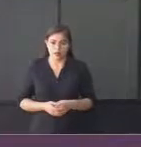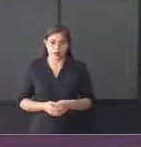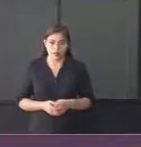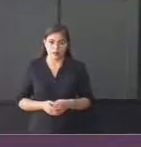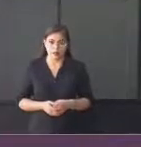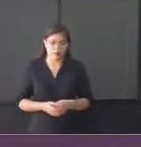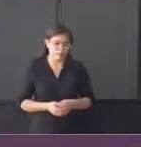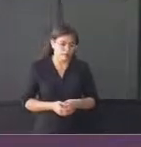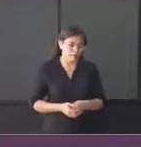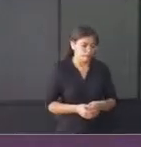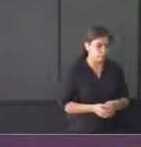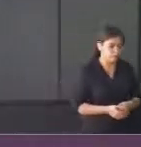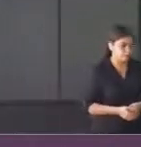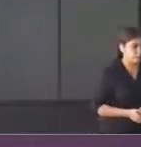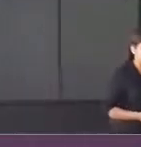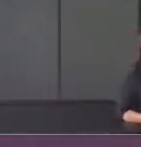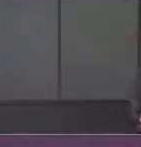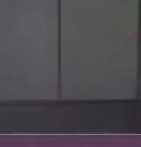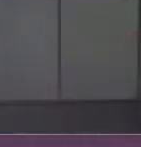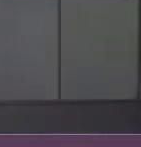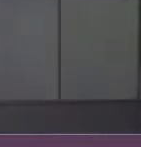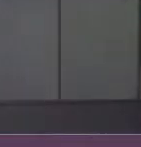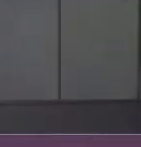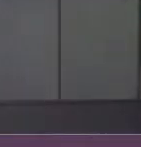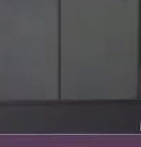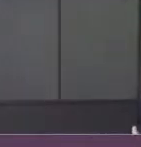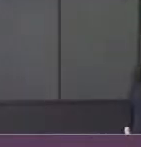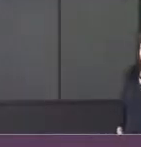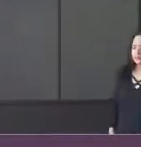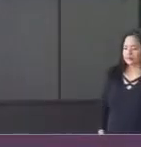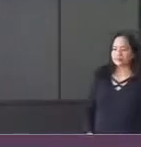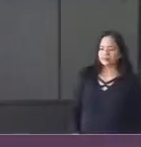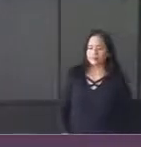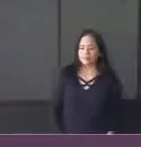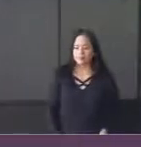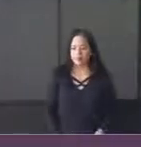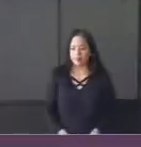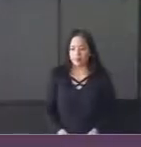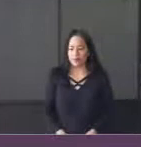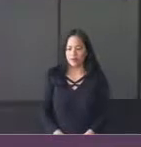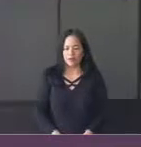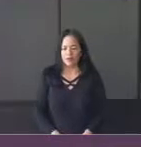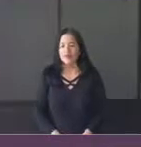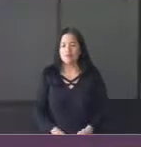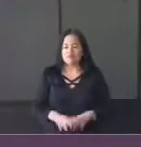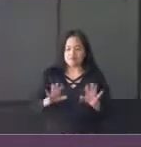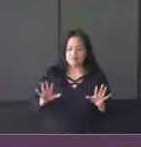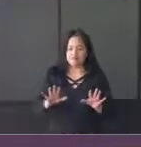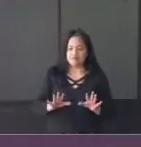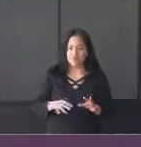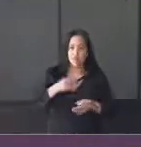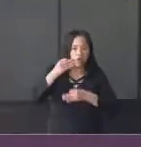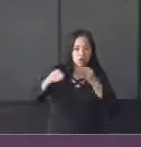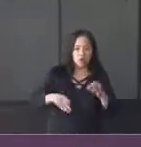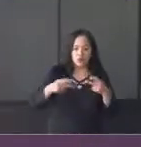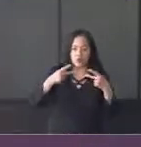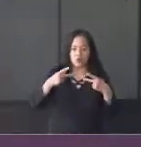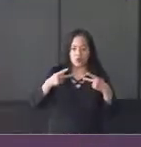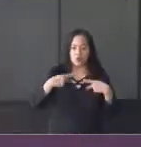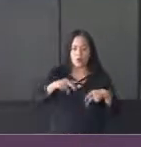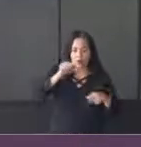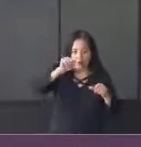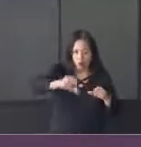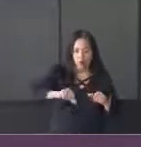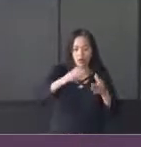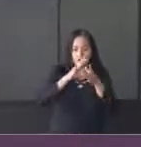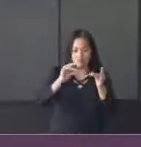Thank you very much. It's been very interesting to listen to my colleagues and their experiences and proposals